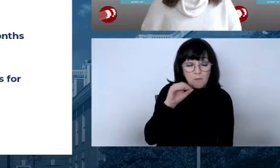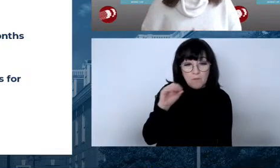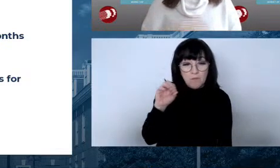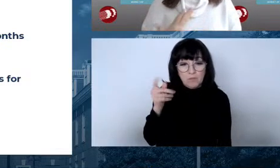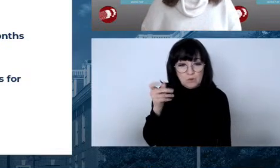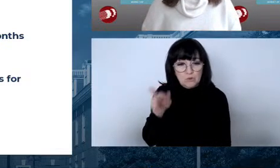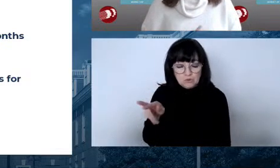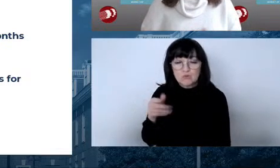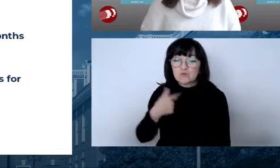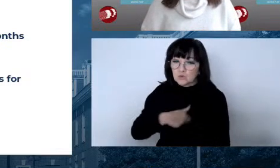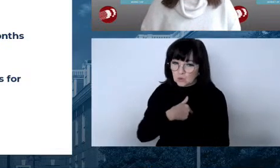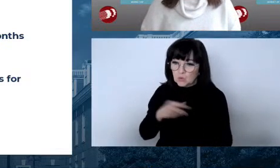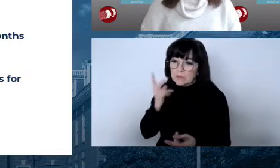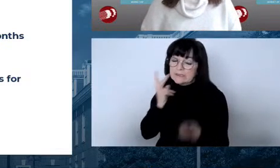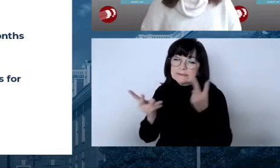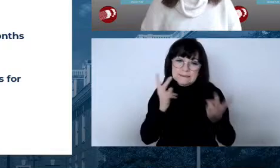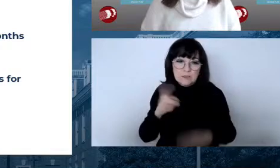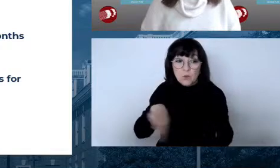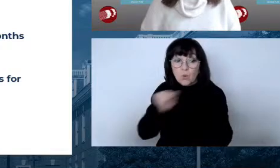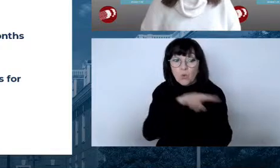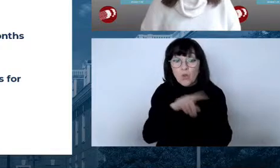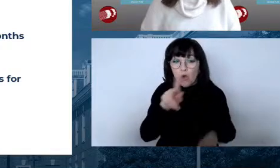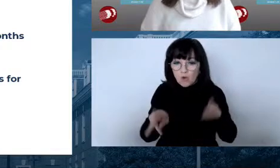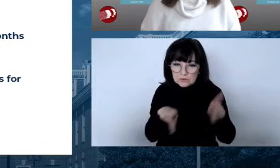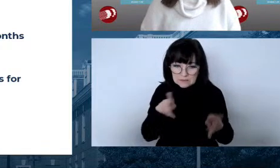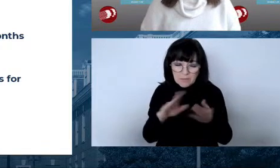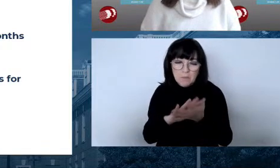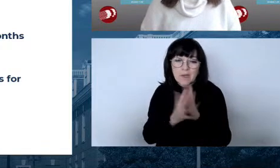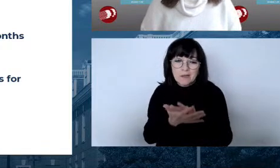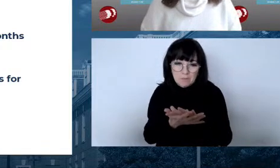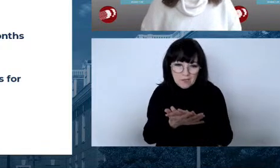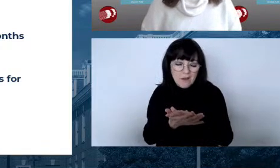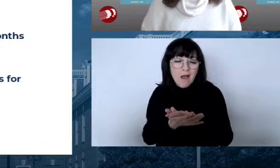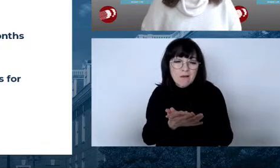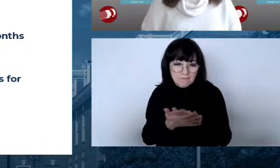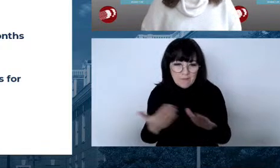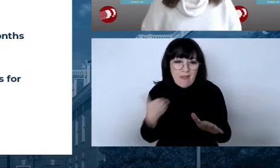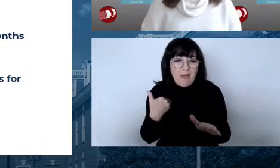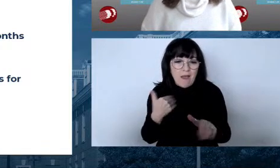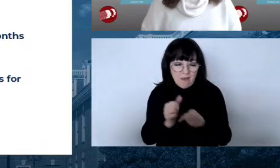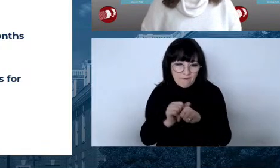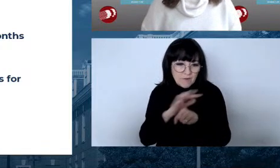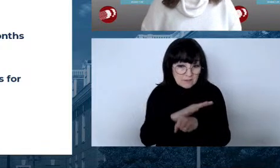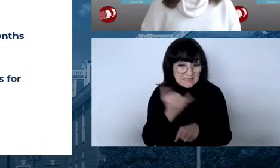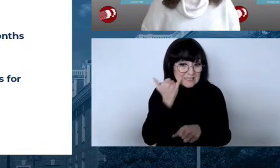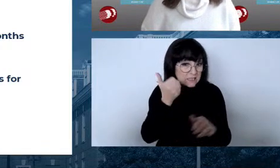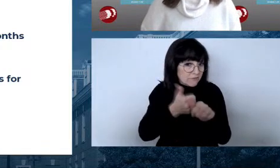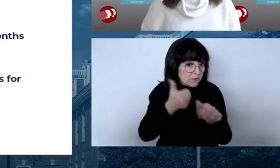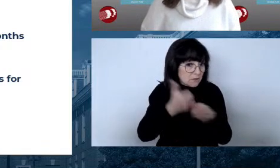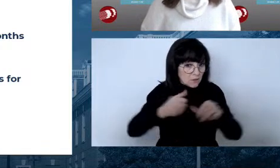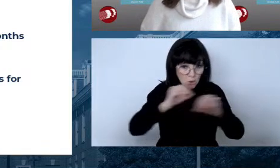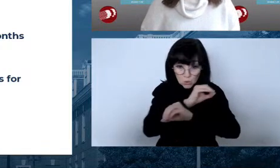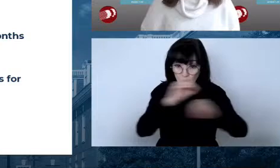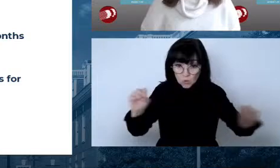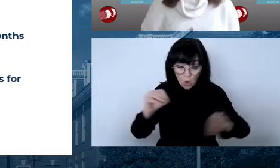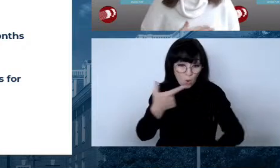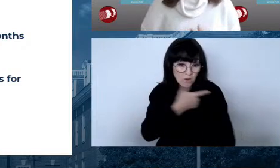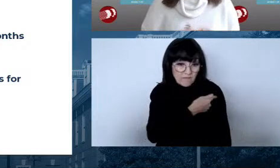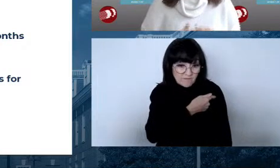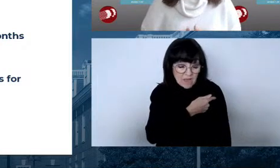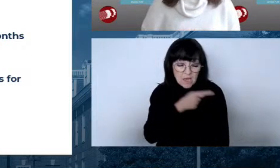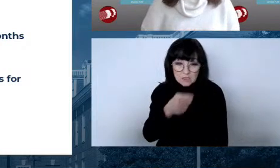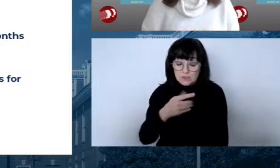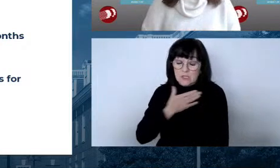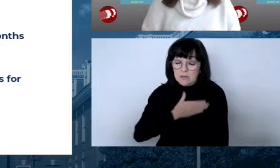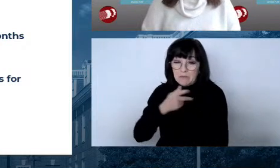to become positive and symptomatic, especially in the face of Omicron. And if you are unvaccinated, we need you to quarantine again for